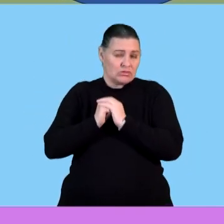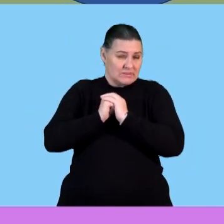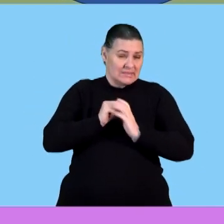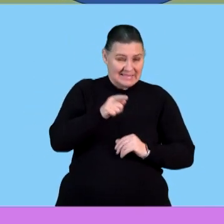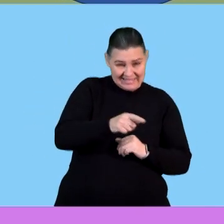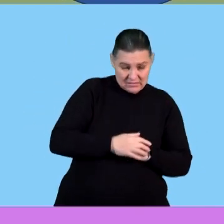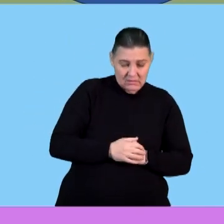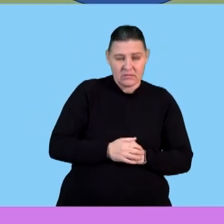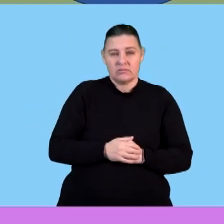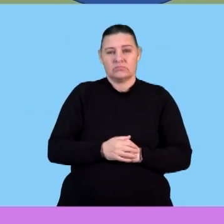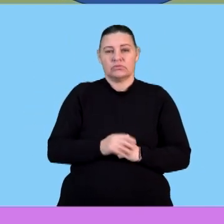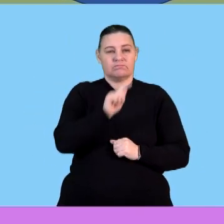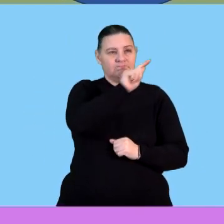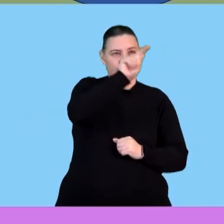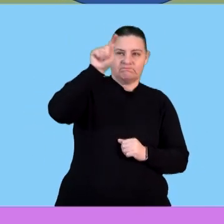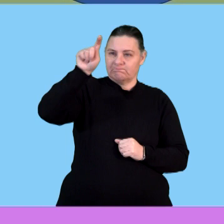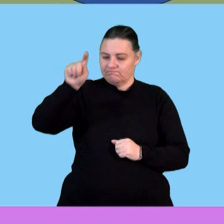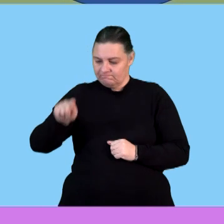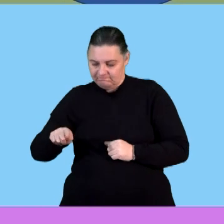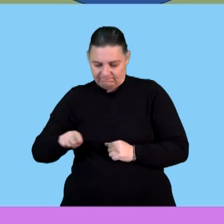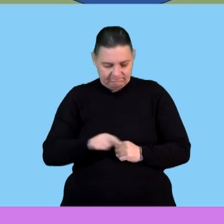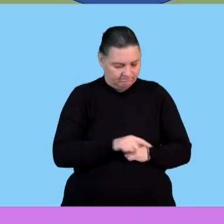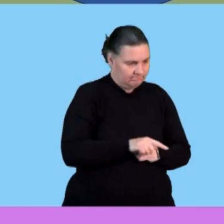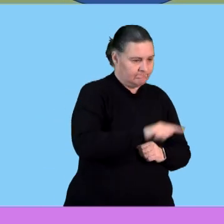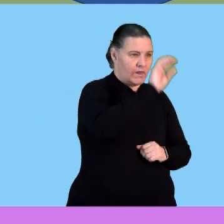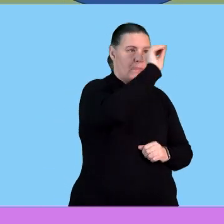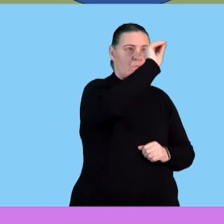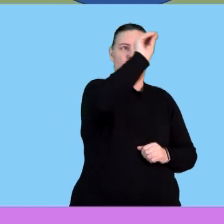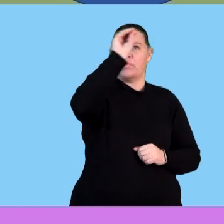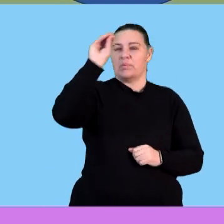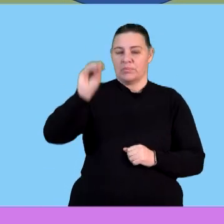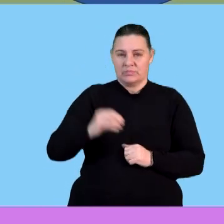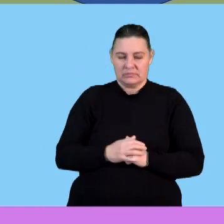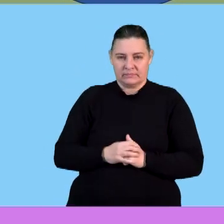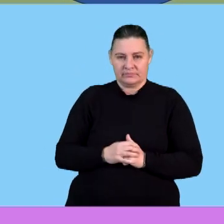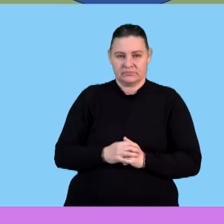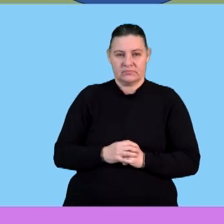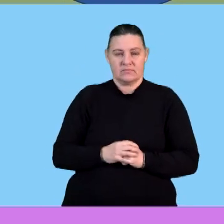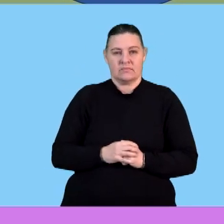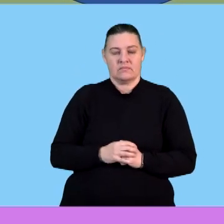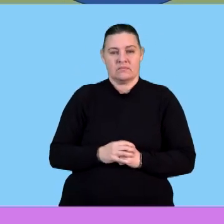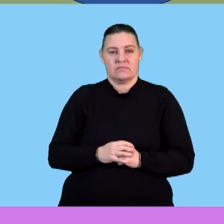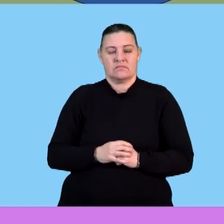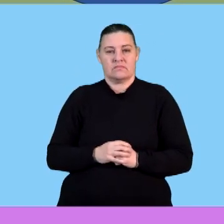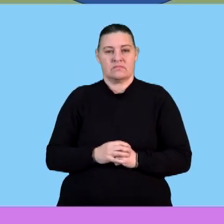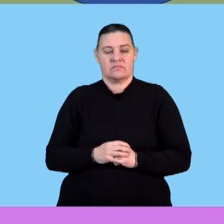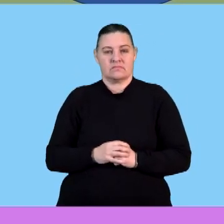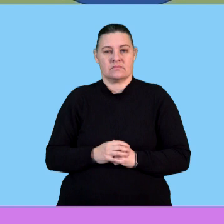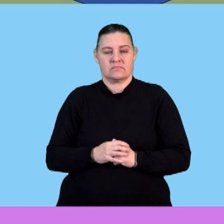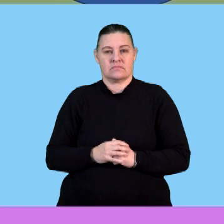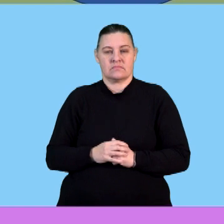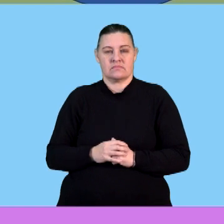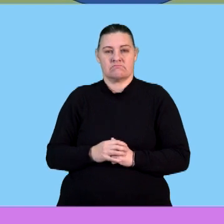border of that shape. Let's just go there and up